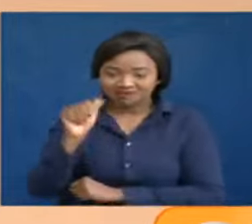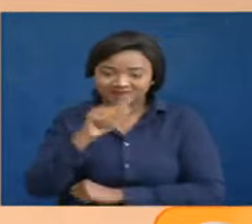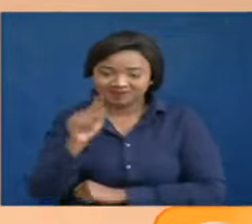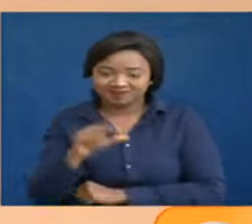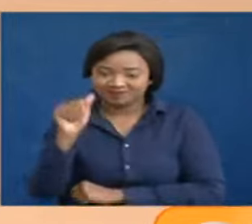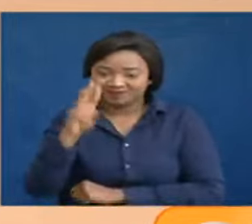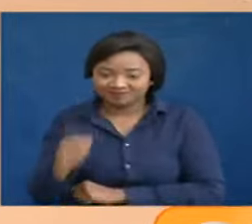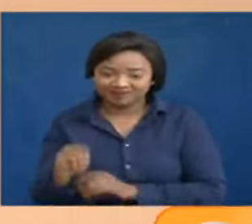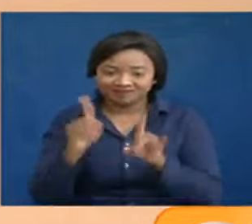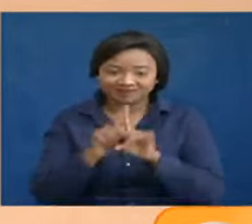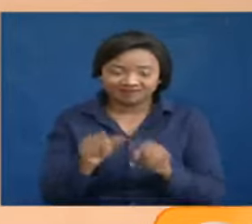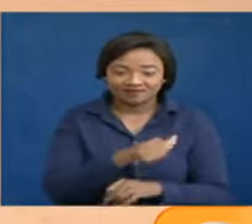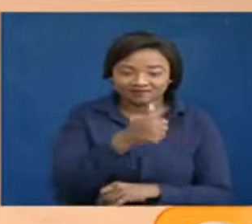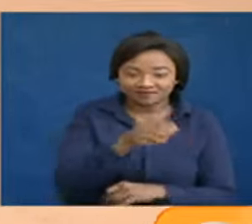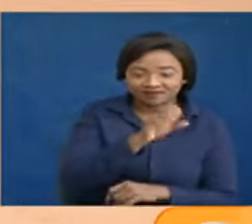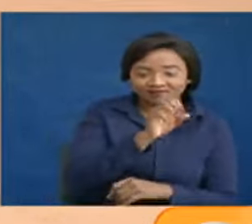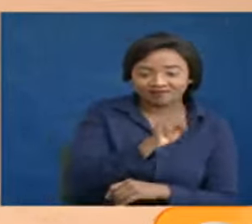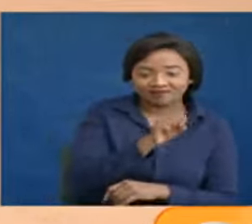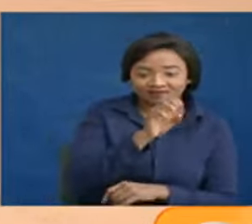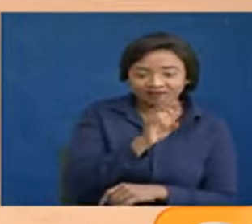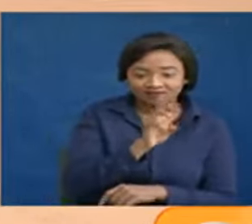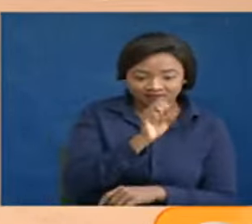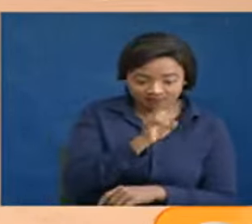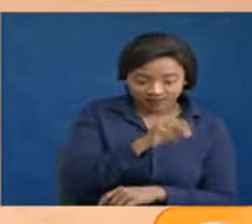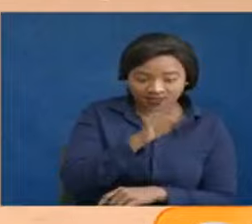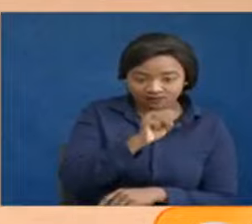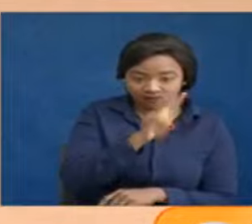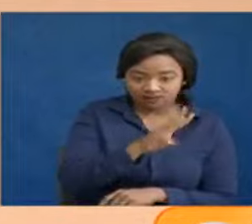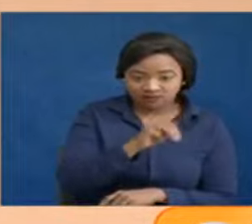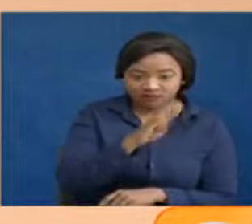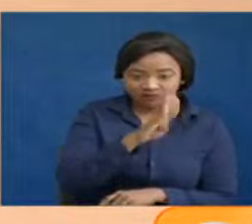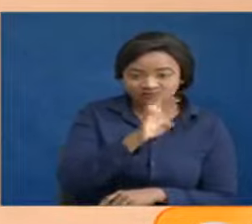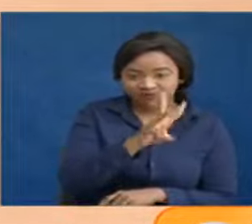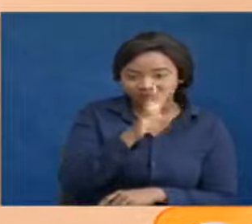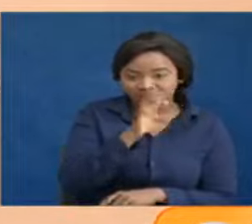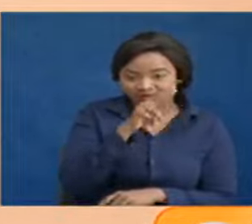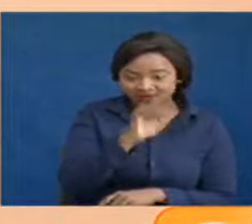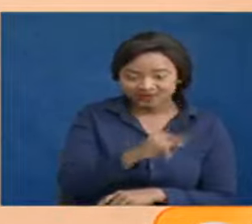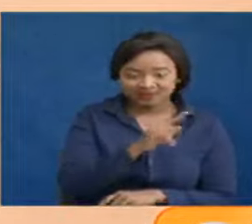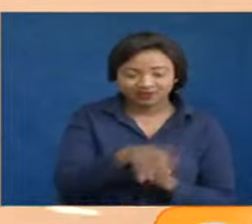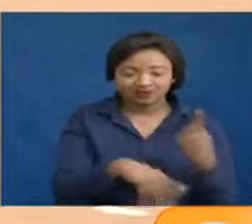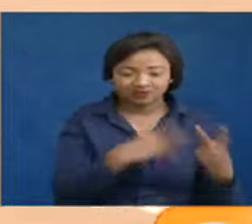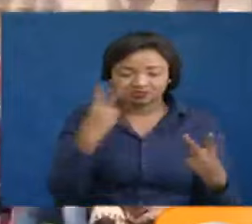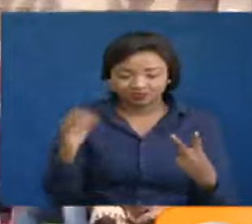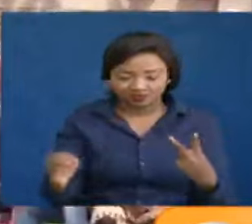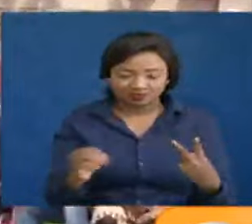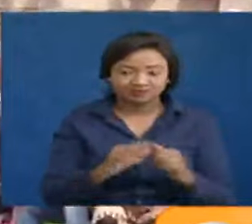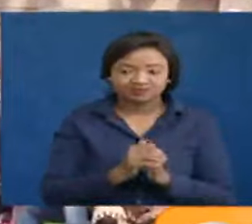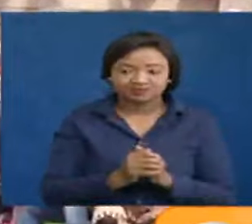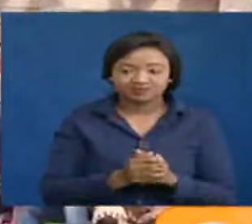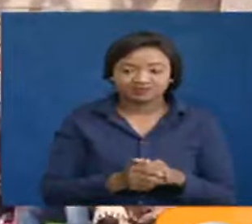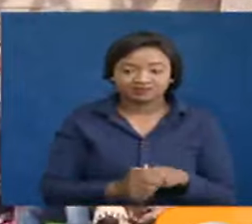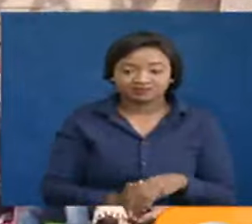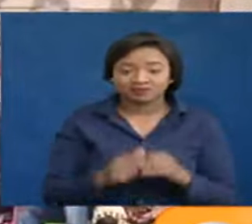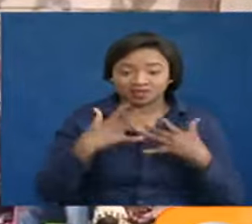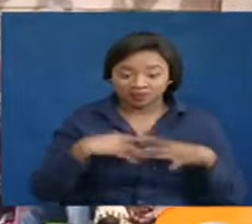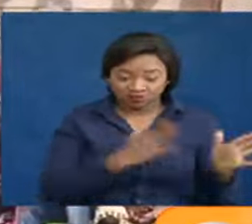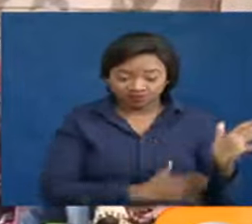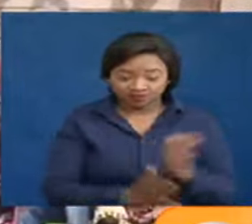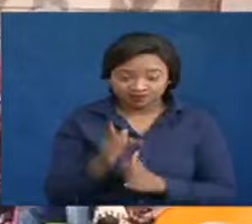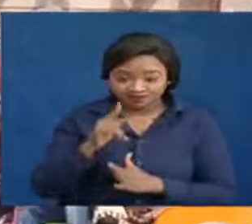while the Msambweni derby between Dumna FC and Fafada FC ended 2-0 in favor of Black Eagle. Organizers say